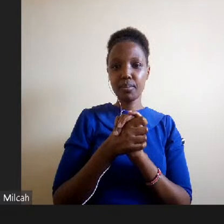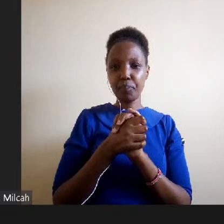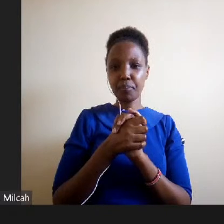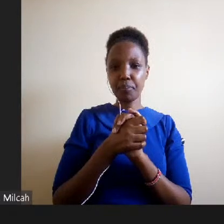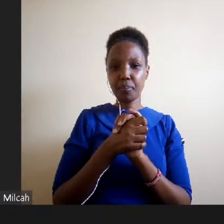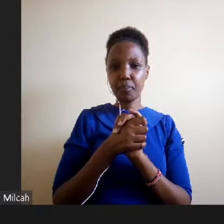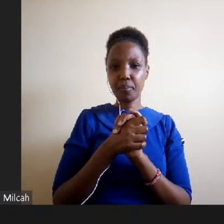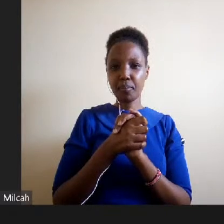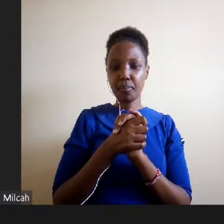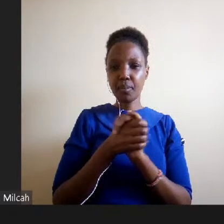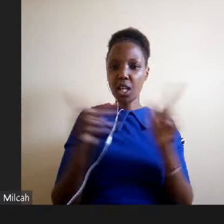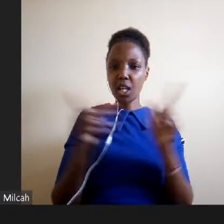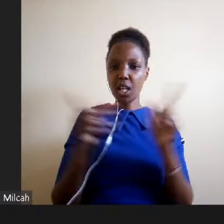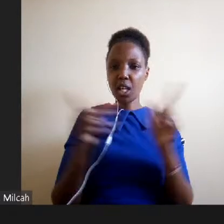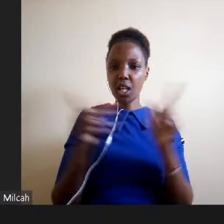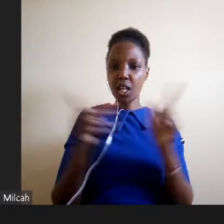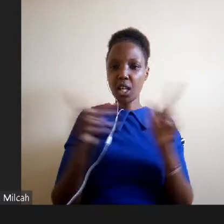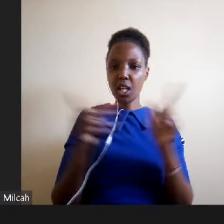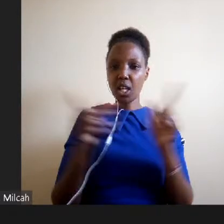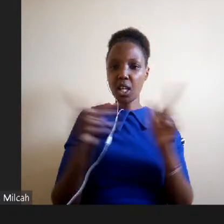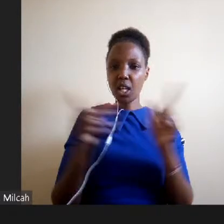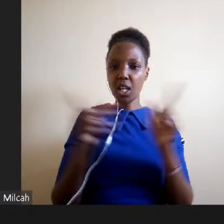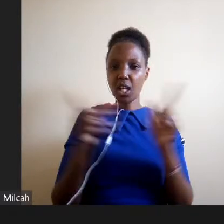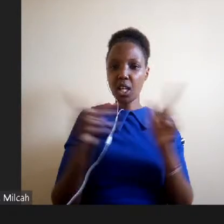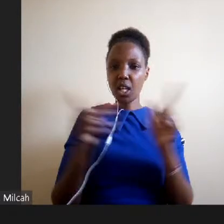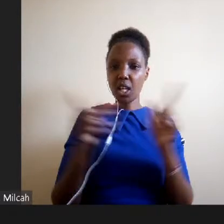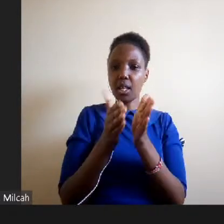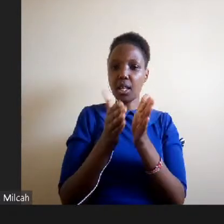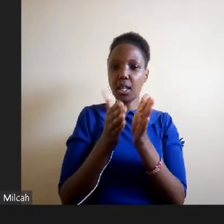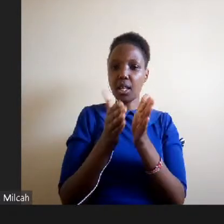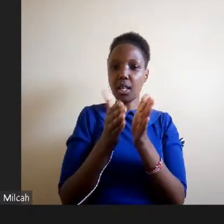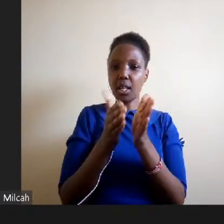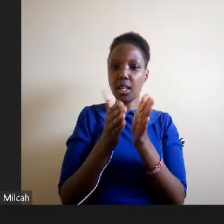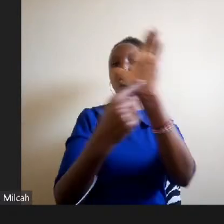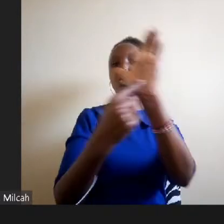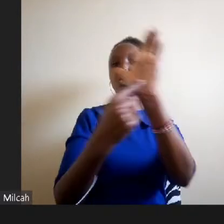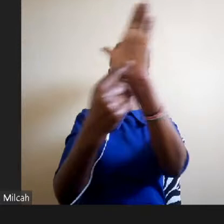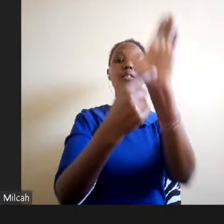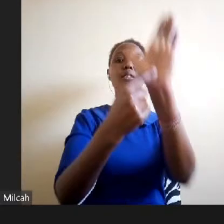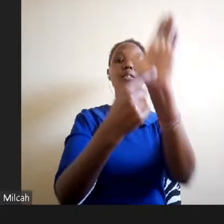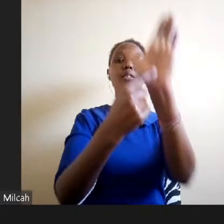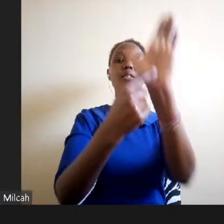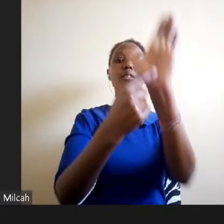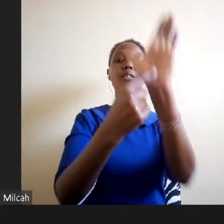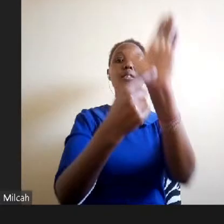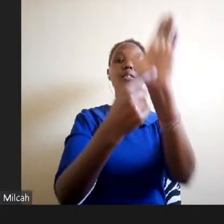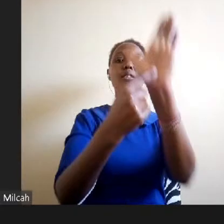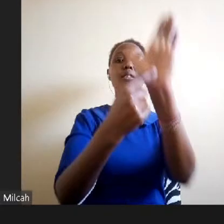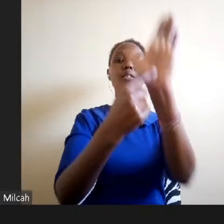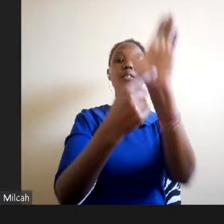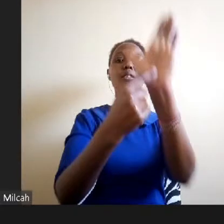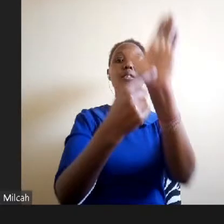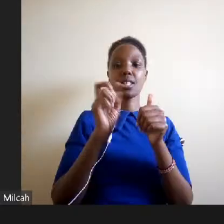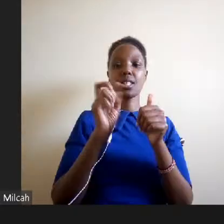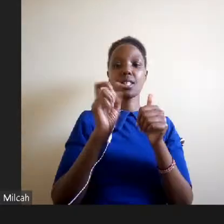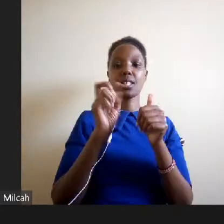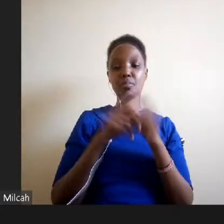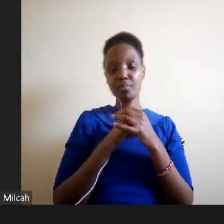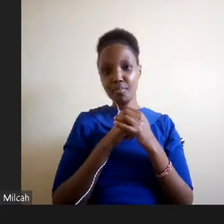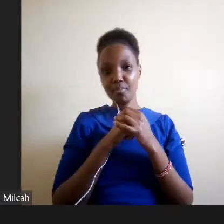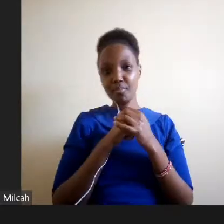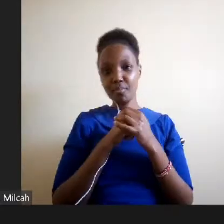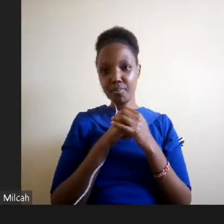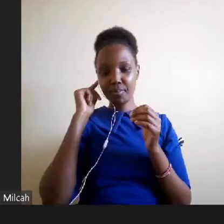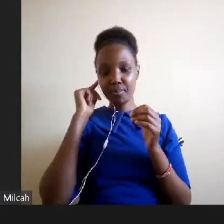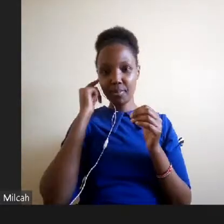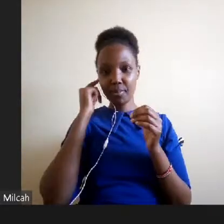very short break where we are going to be able to show you a few things that we have been doing, and specifically Alex has been doing with